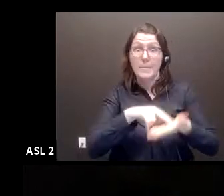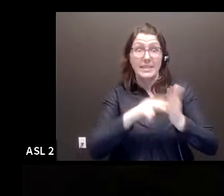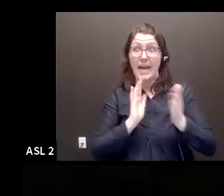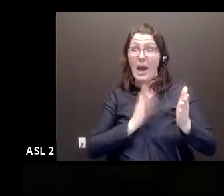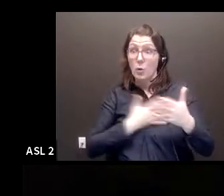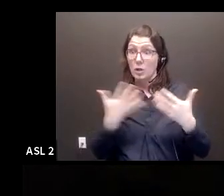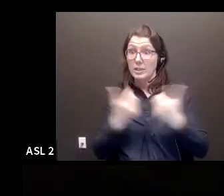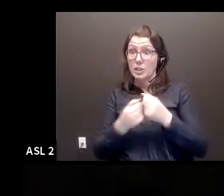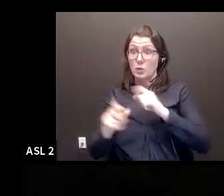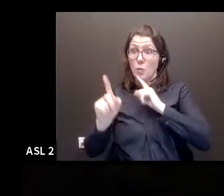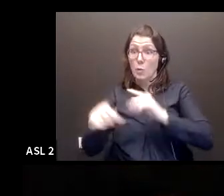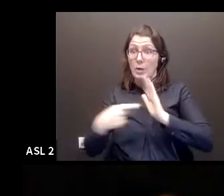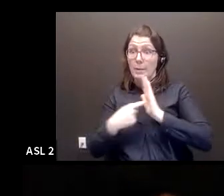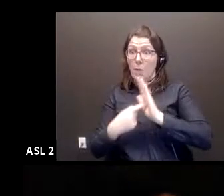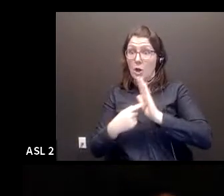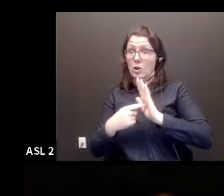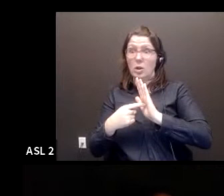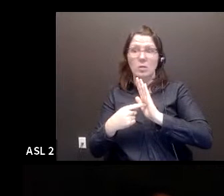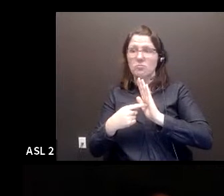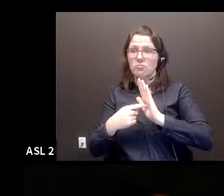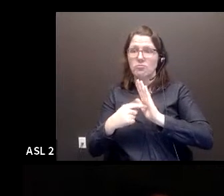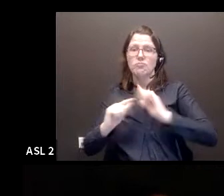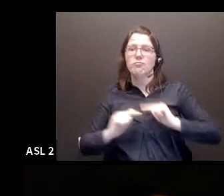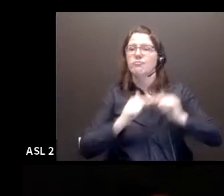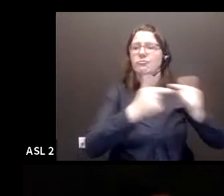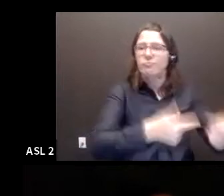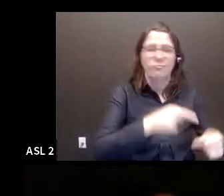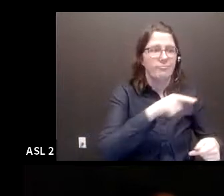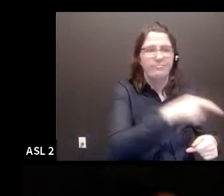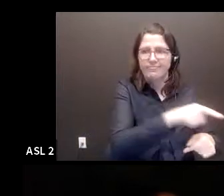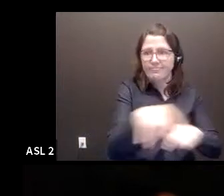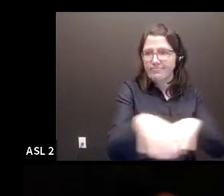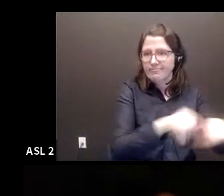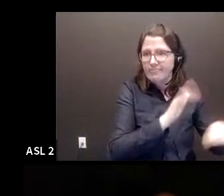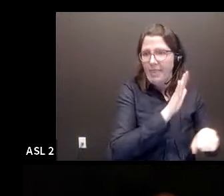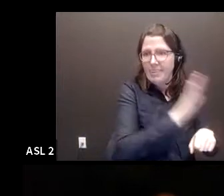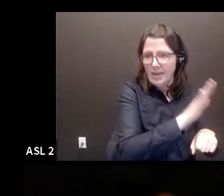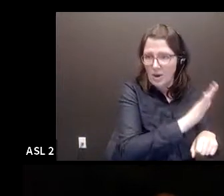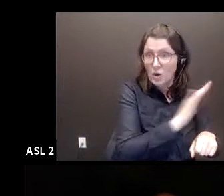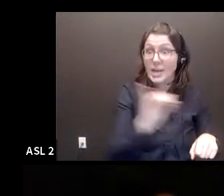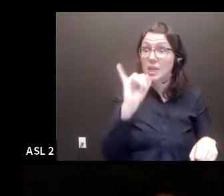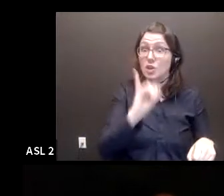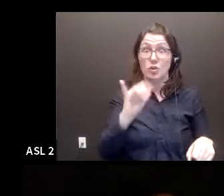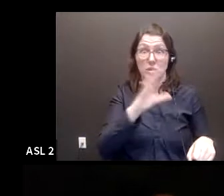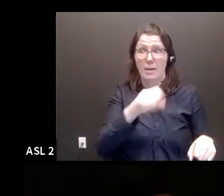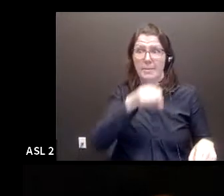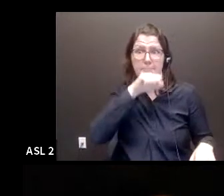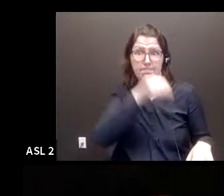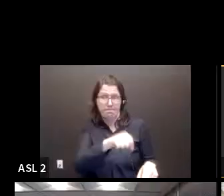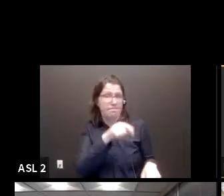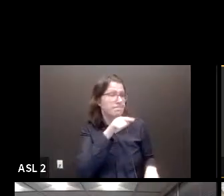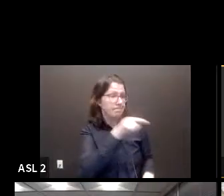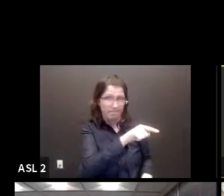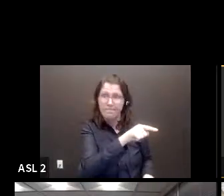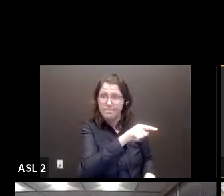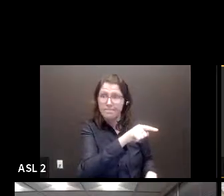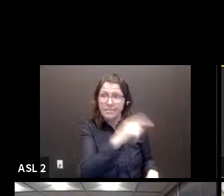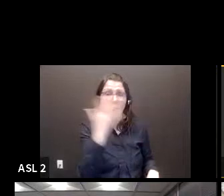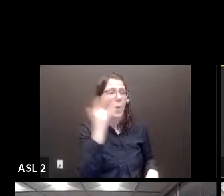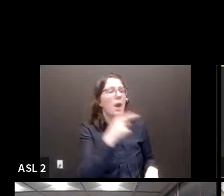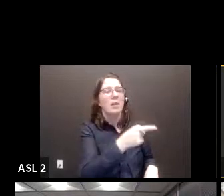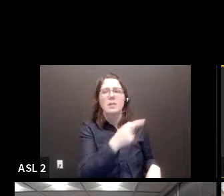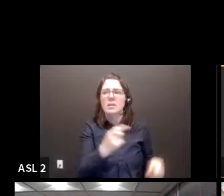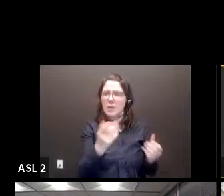it the insurance companies like it because it's a value added for them as they facilitate claims and reduce